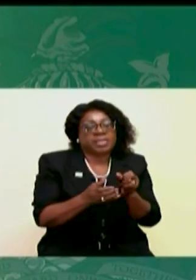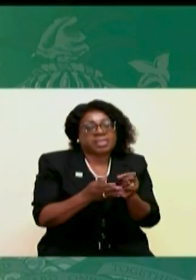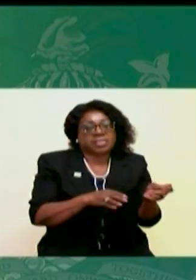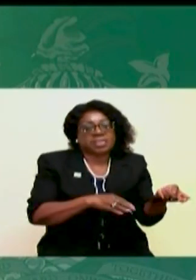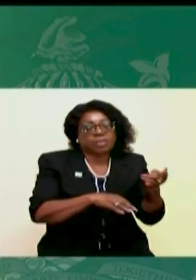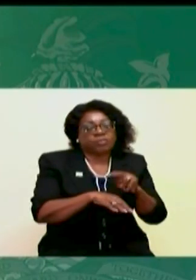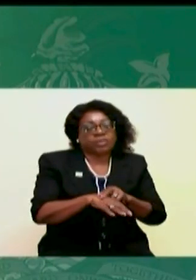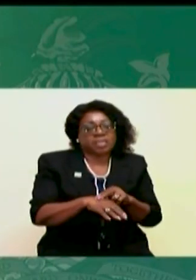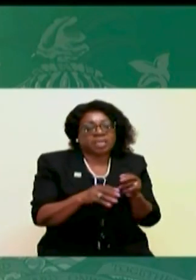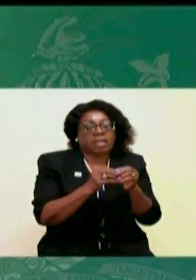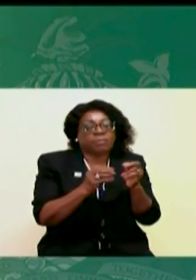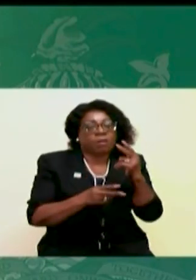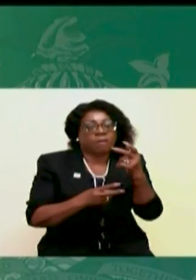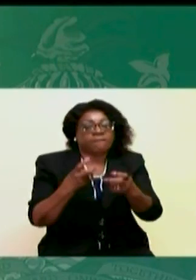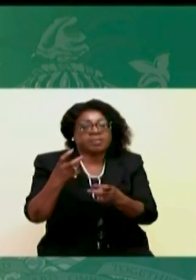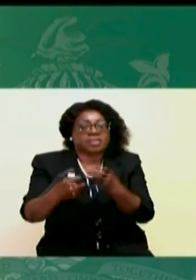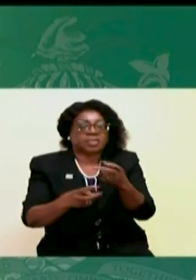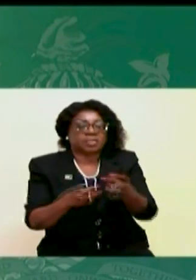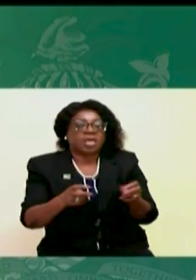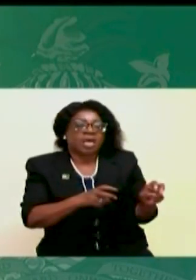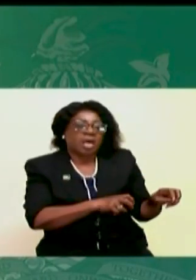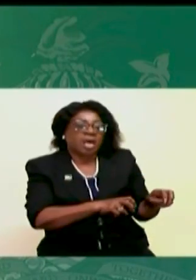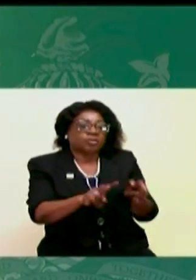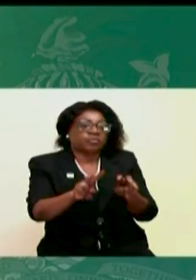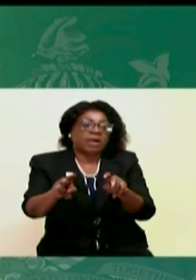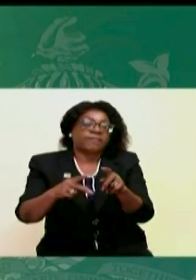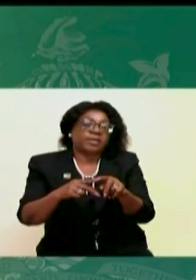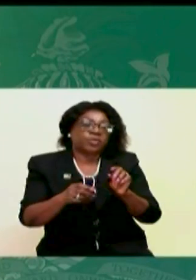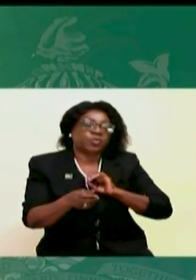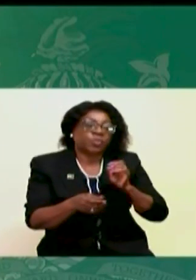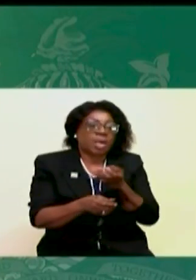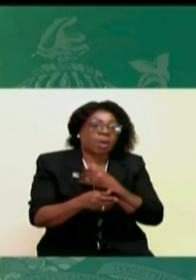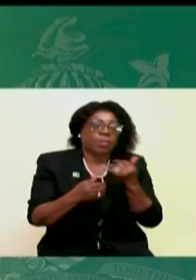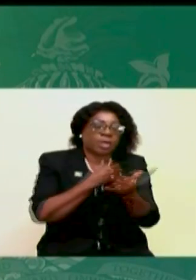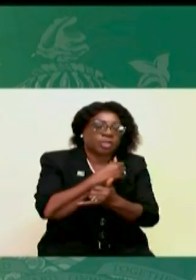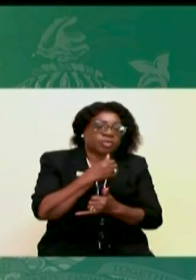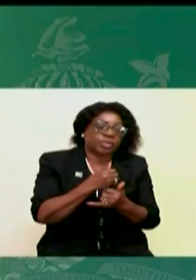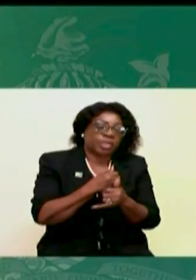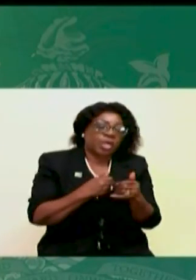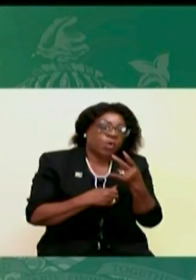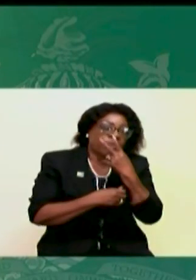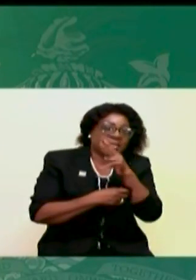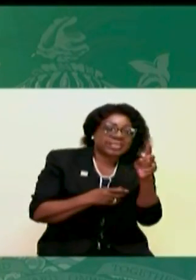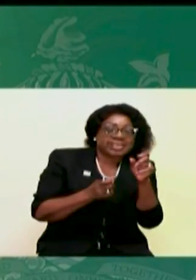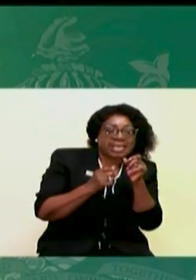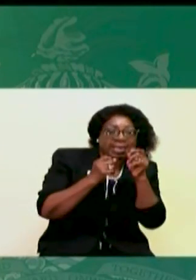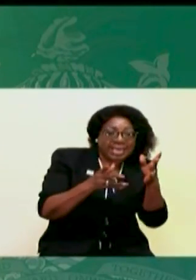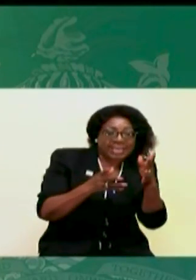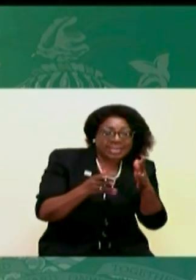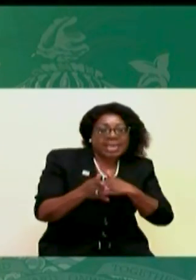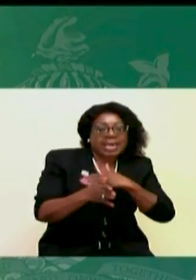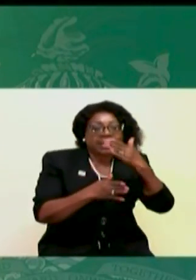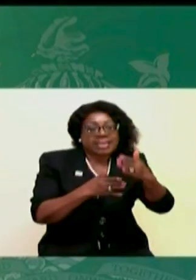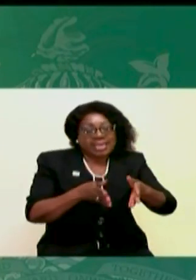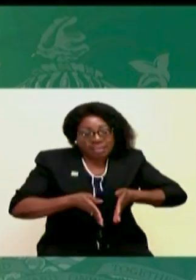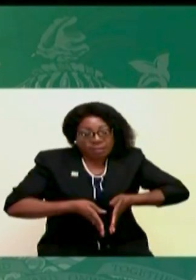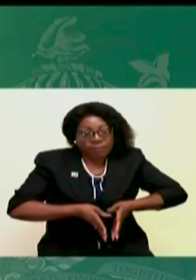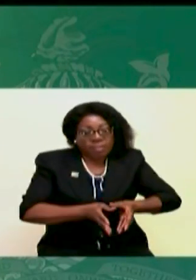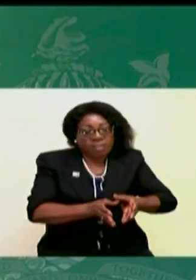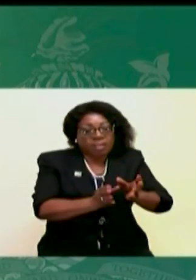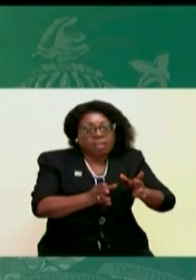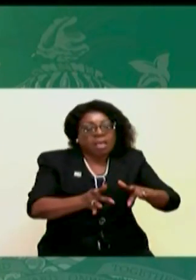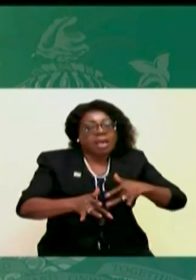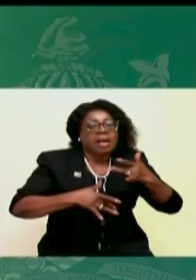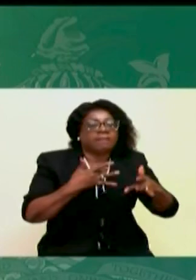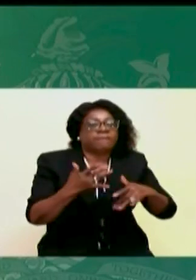to our country. Our people can truly see a light at the end of the tunnel and feel better knowing that the